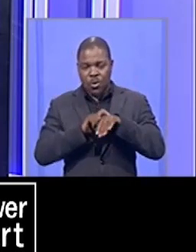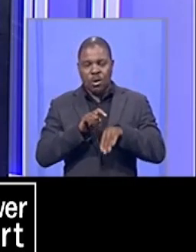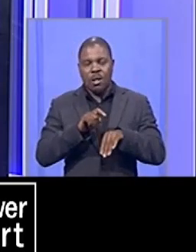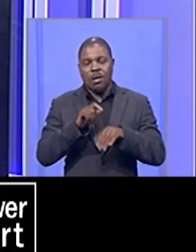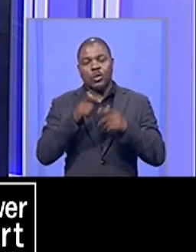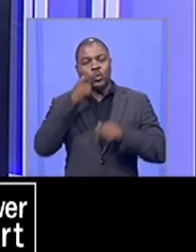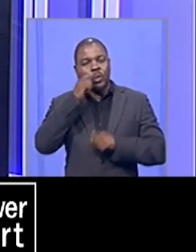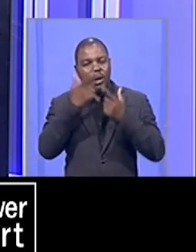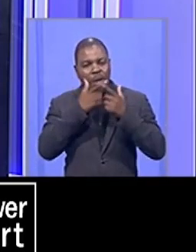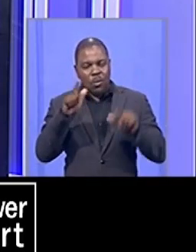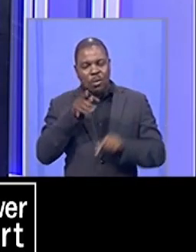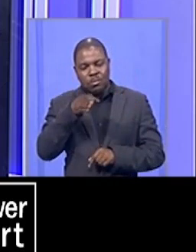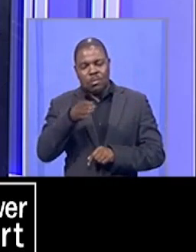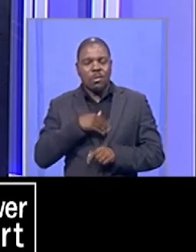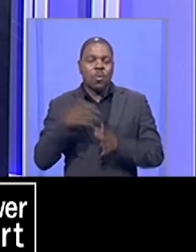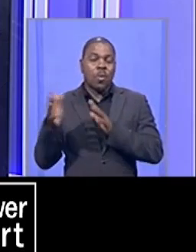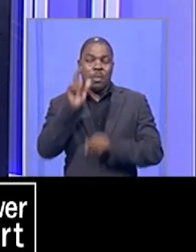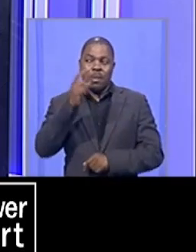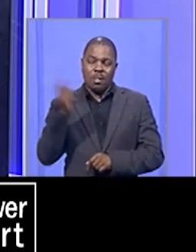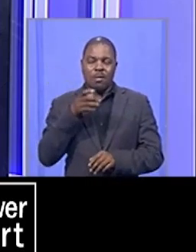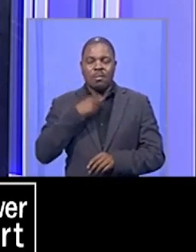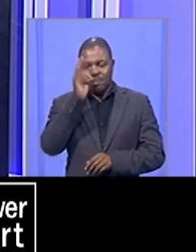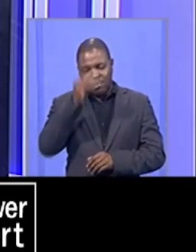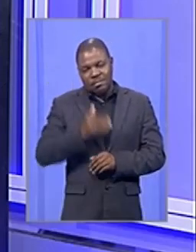go di bia latela fitlha sa kunyetlang a ya teng.